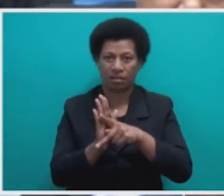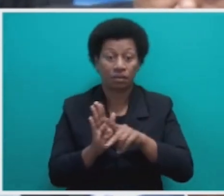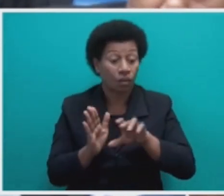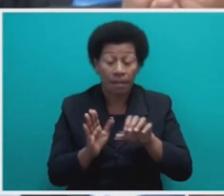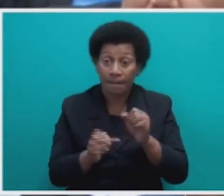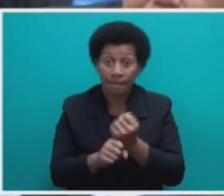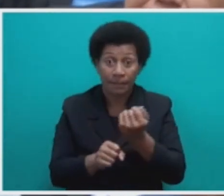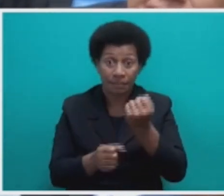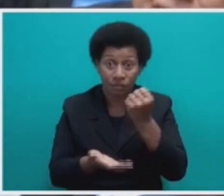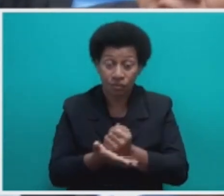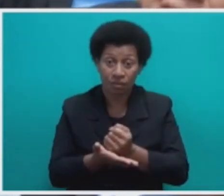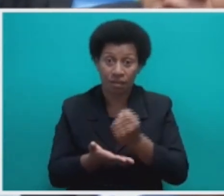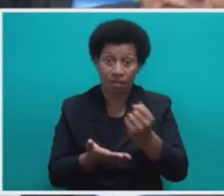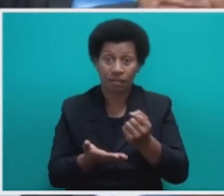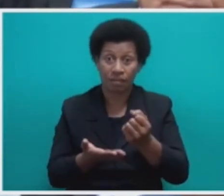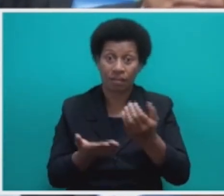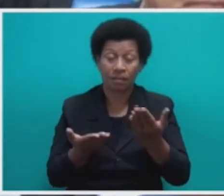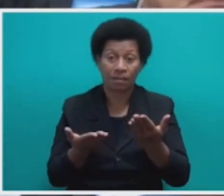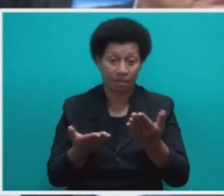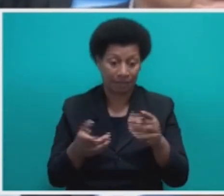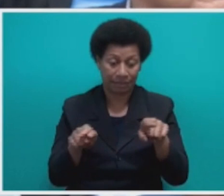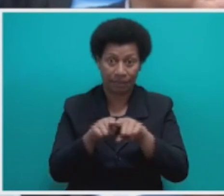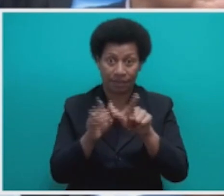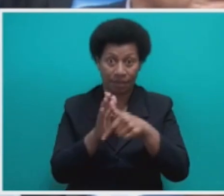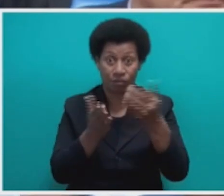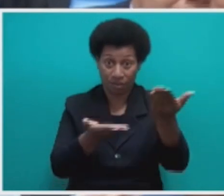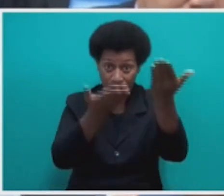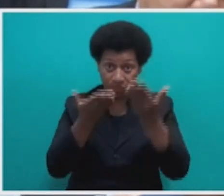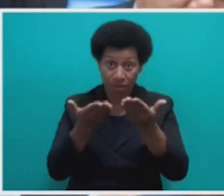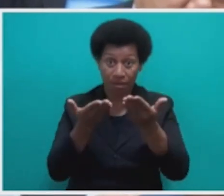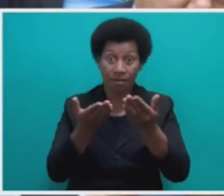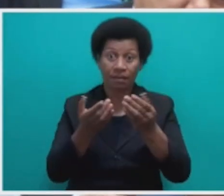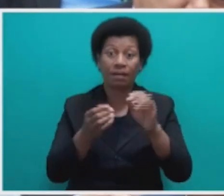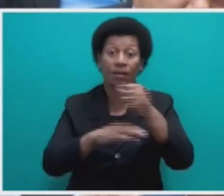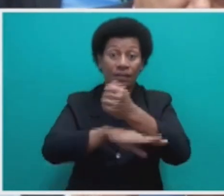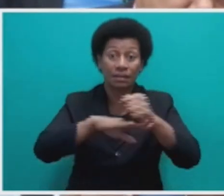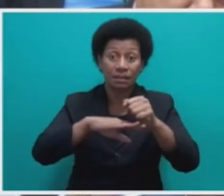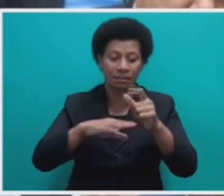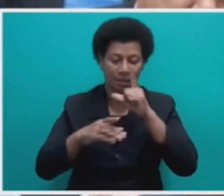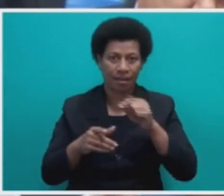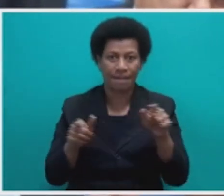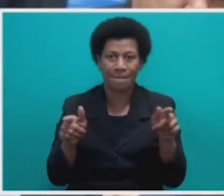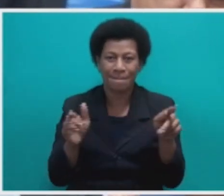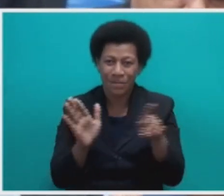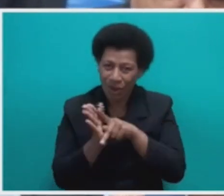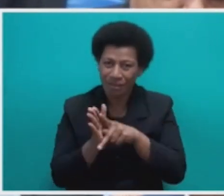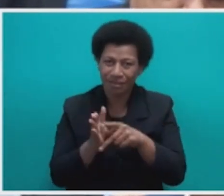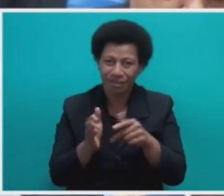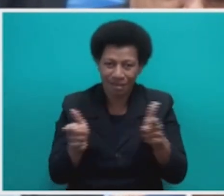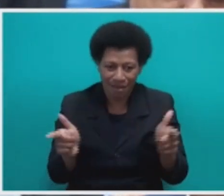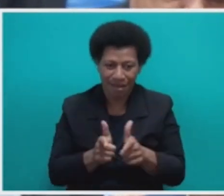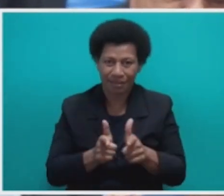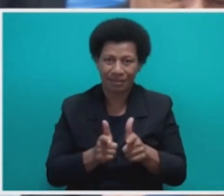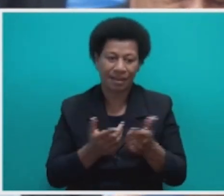tariff protection are at the same time able to reduce prices, improve quality, and offer